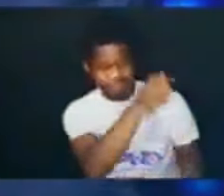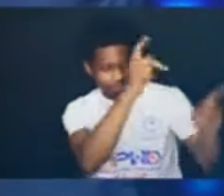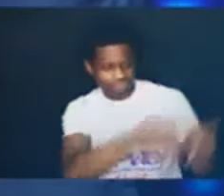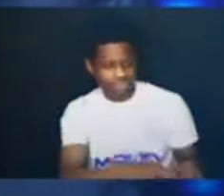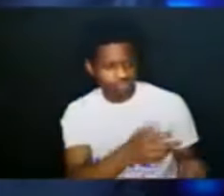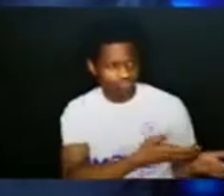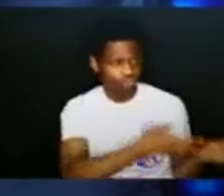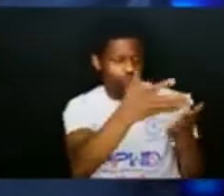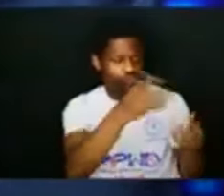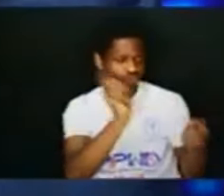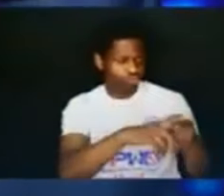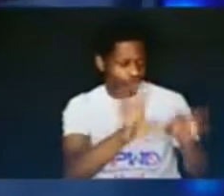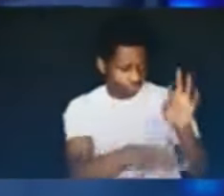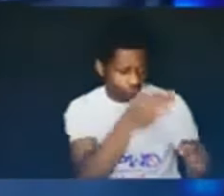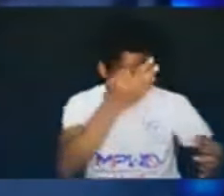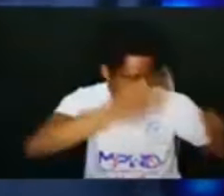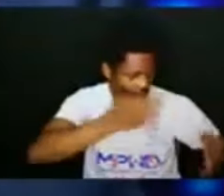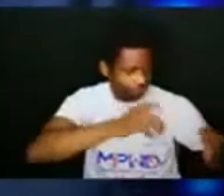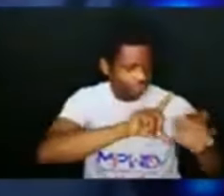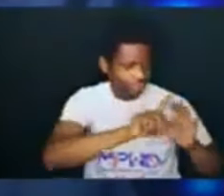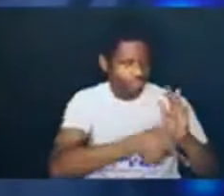spiritually. And you